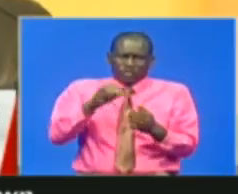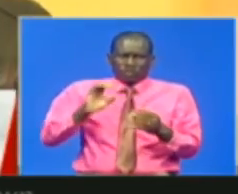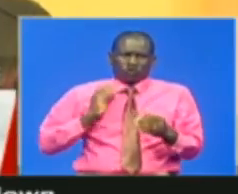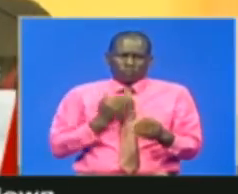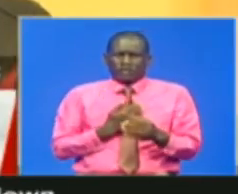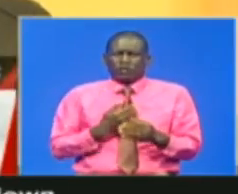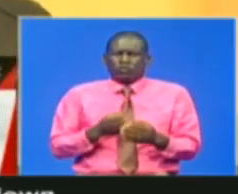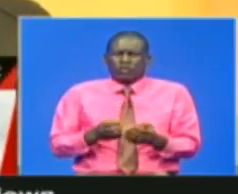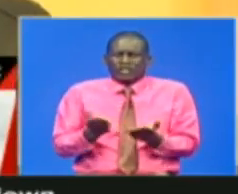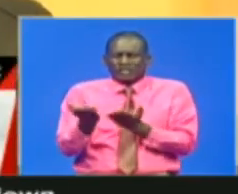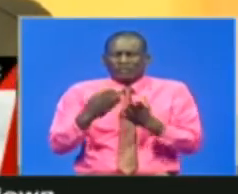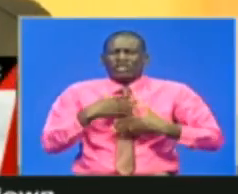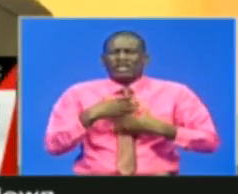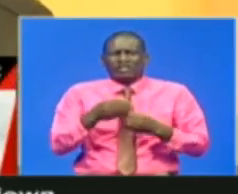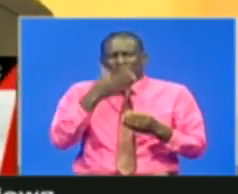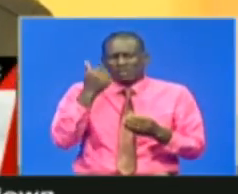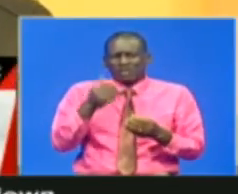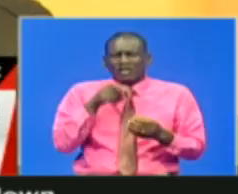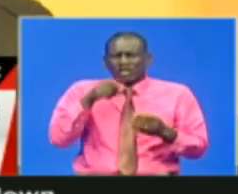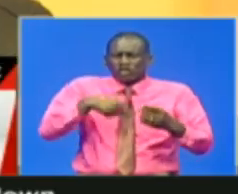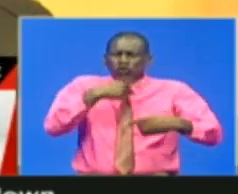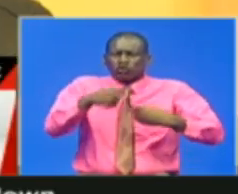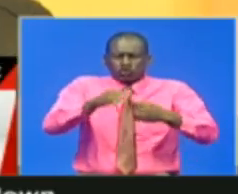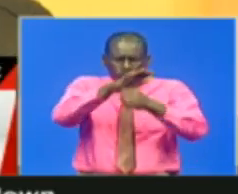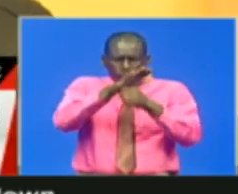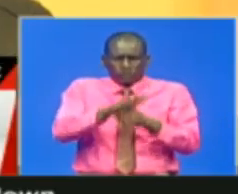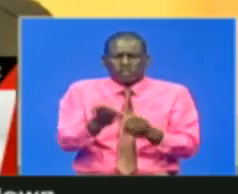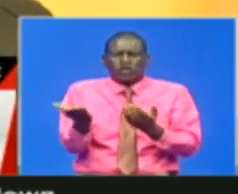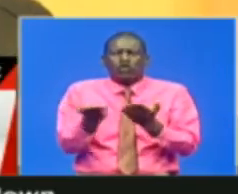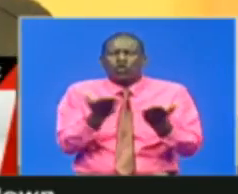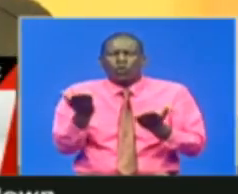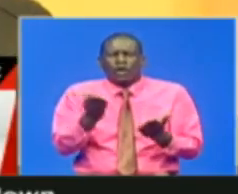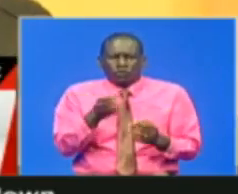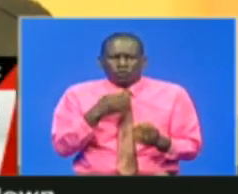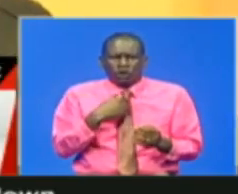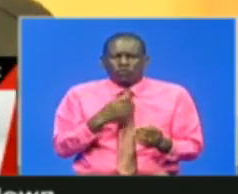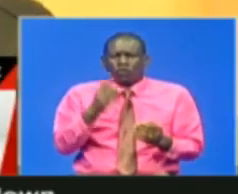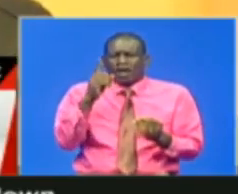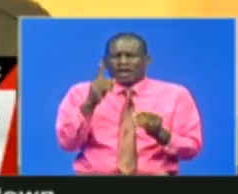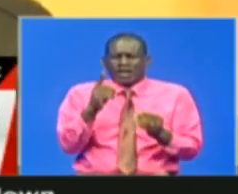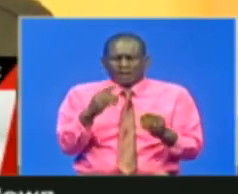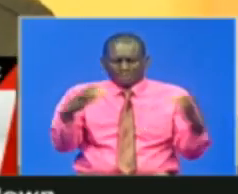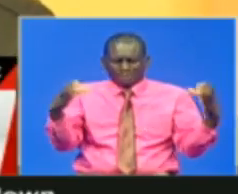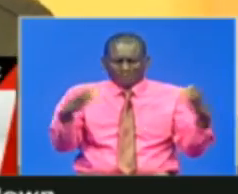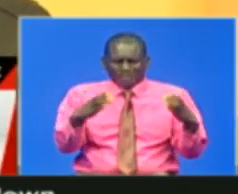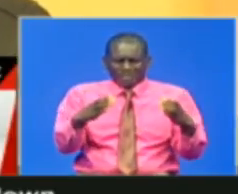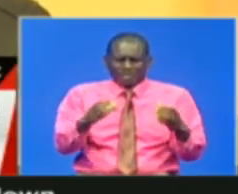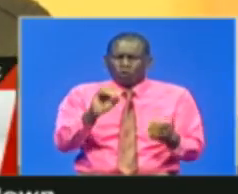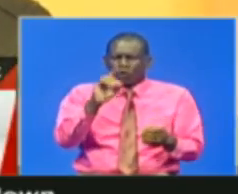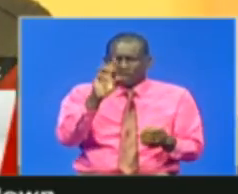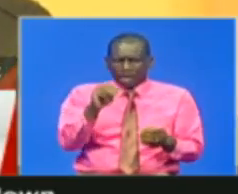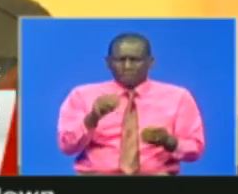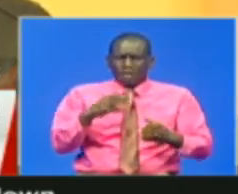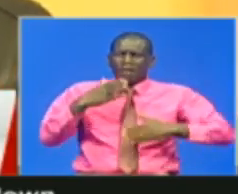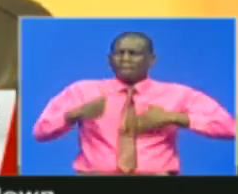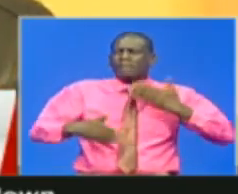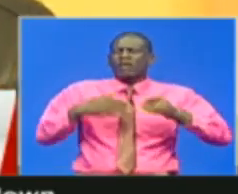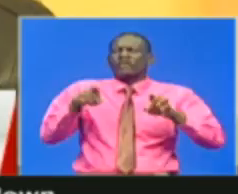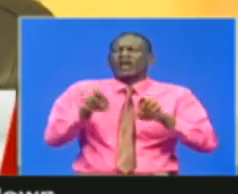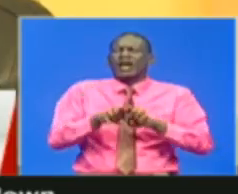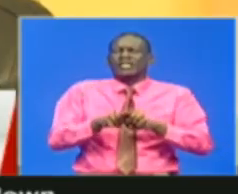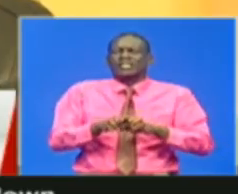part of the ongoing mischief where you have one monolithic party behaving as a